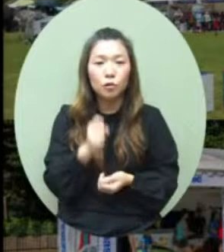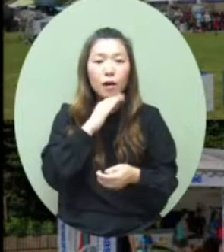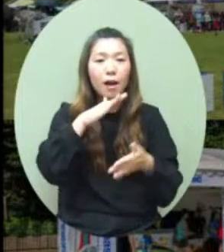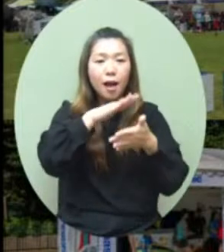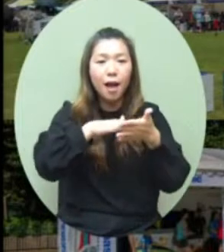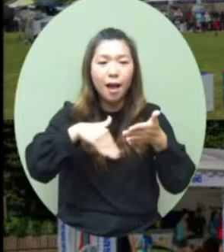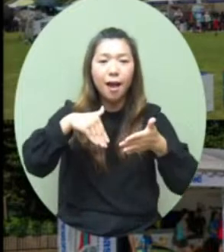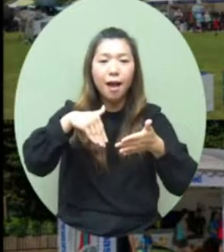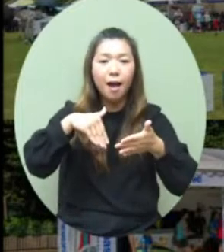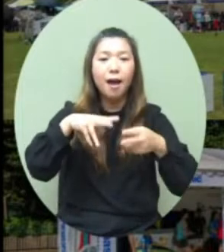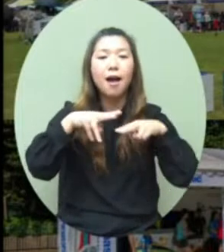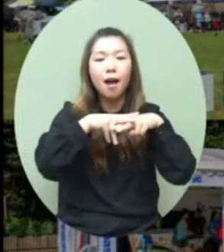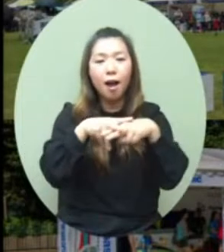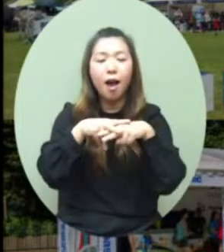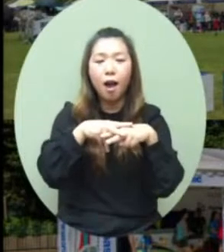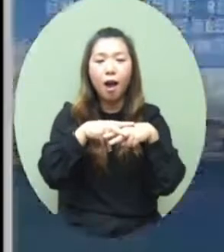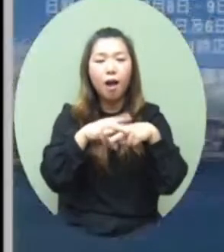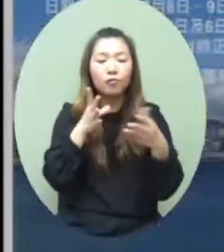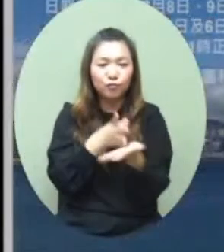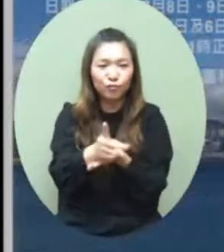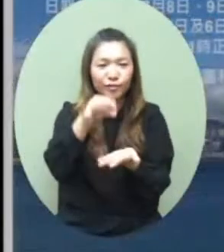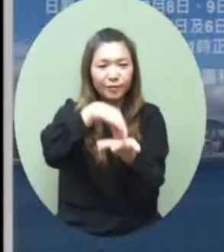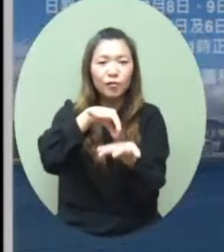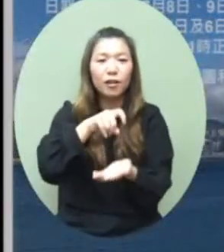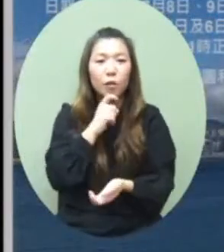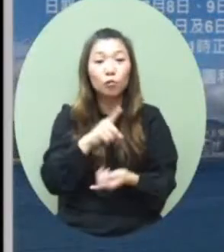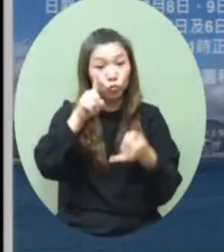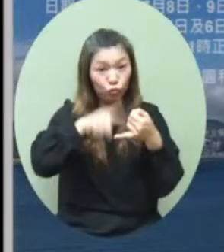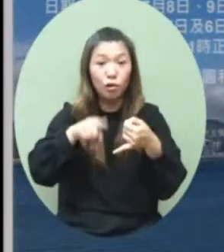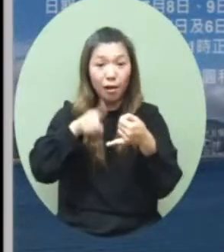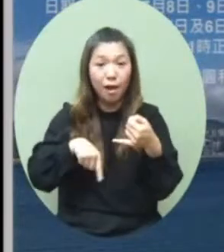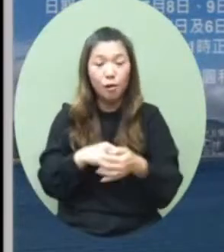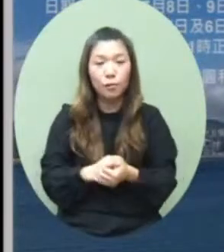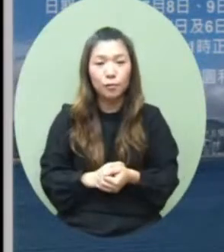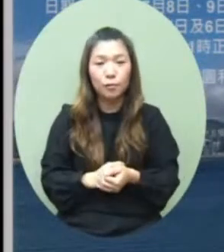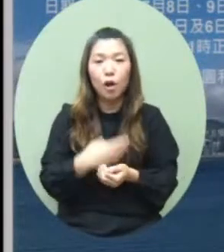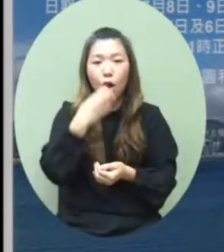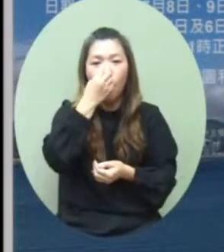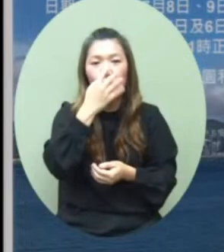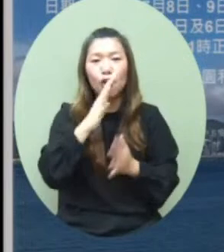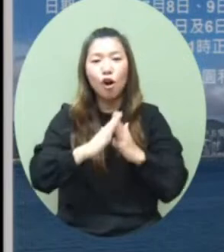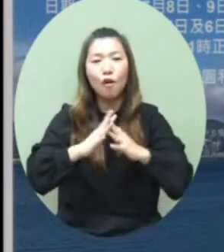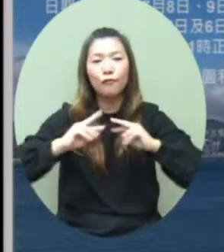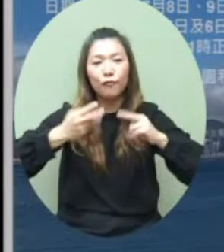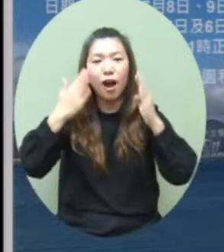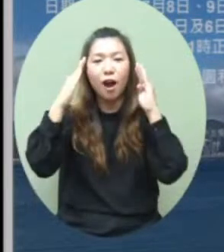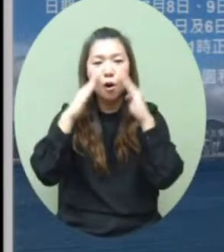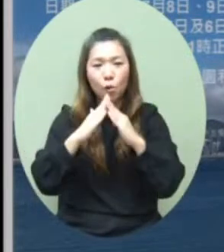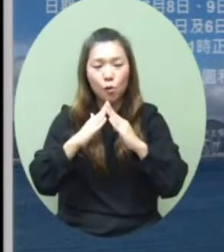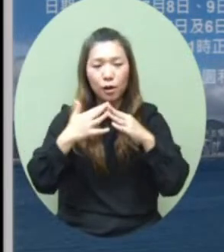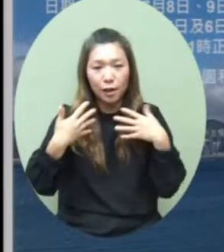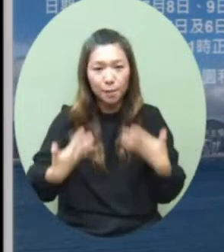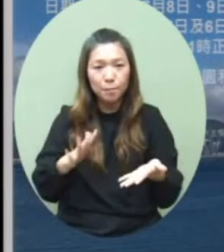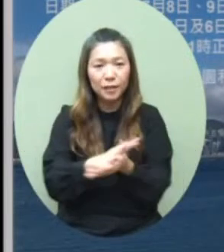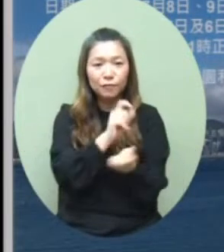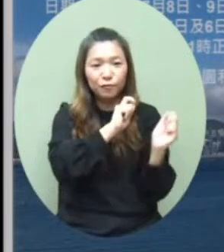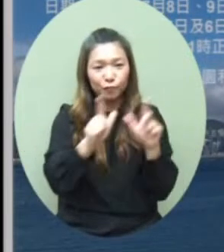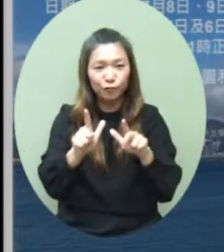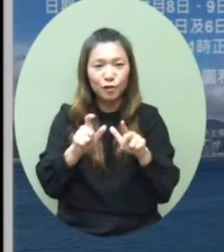experiences. There are also Hangzhou area and different